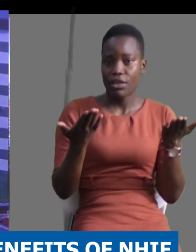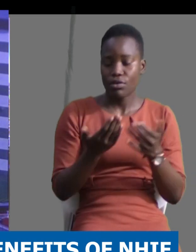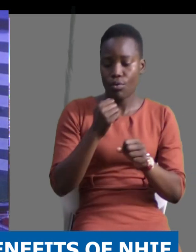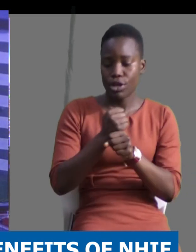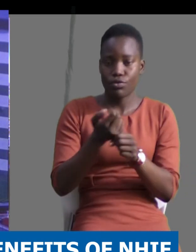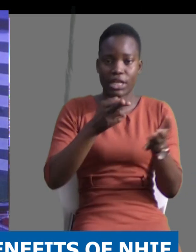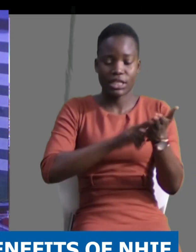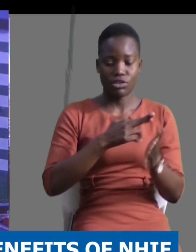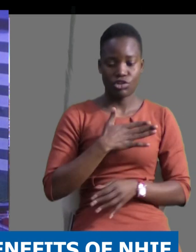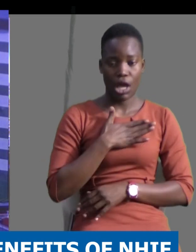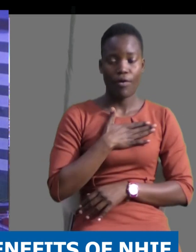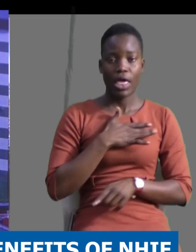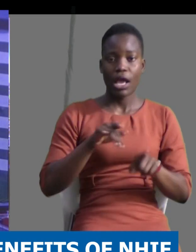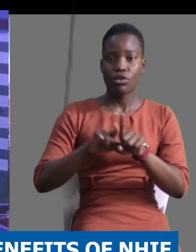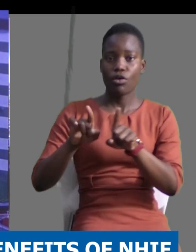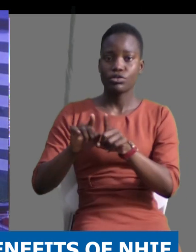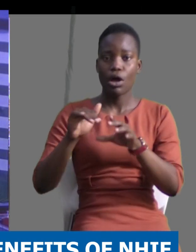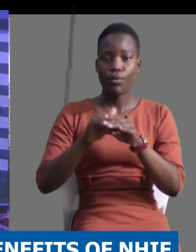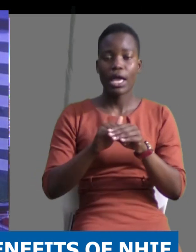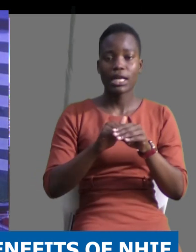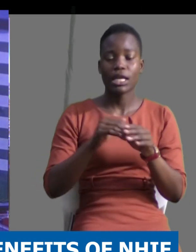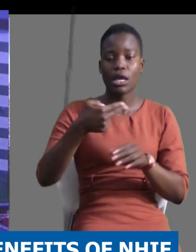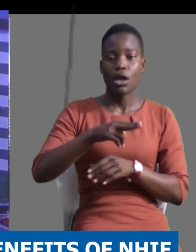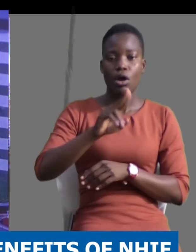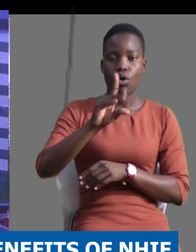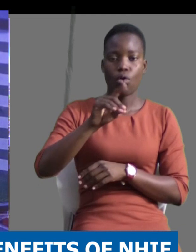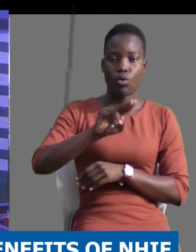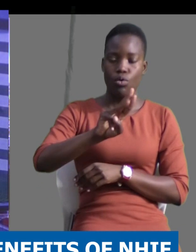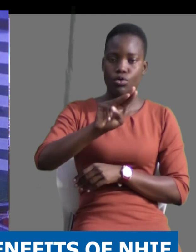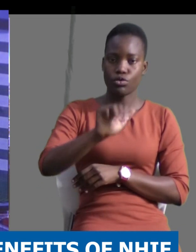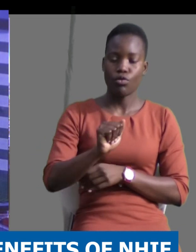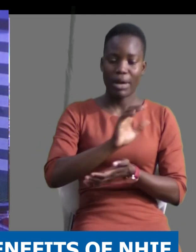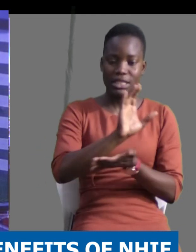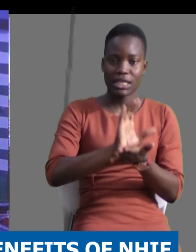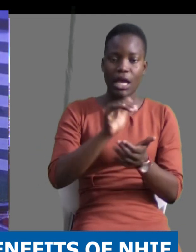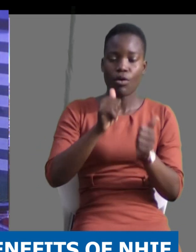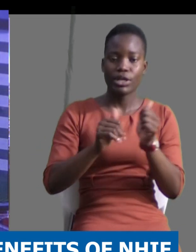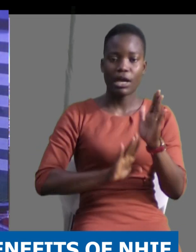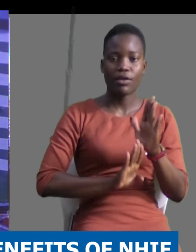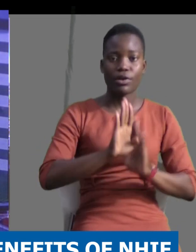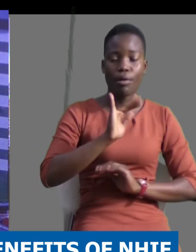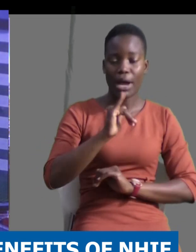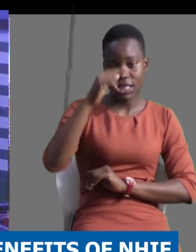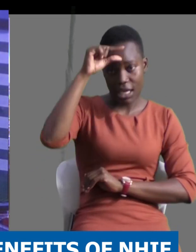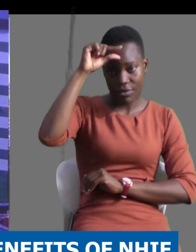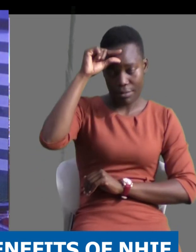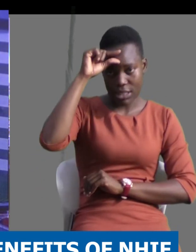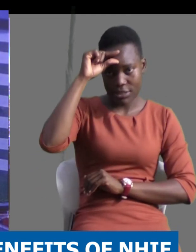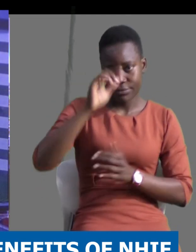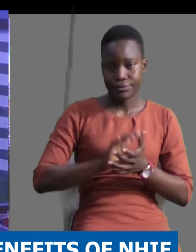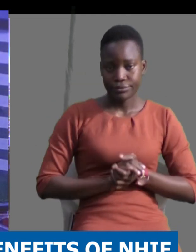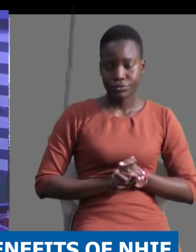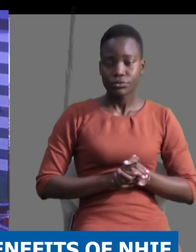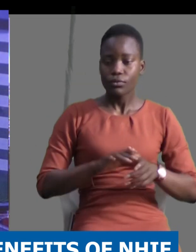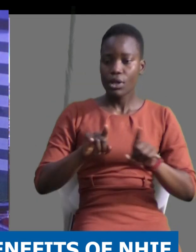So that's where we do the registration. Then we are across all the Huduma centers that are established by the government. So we are also in all